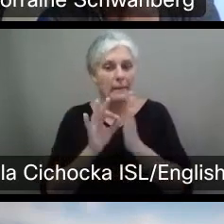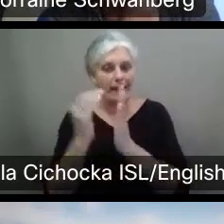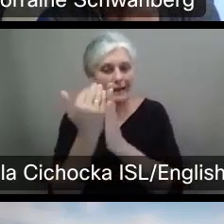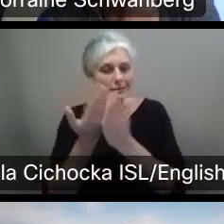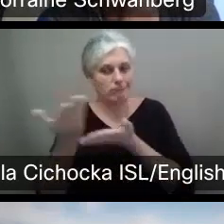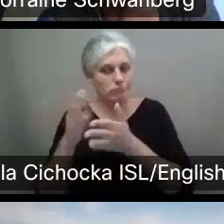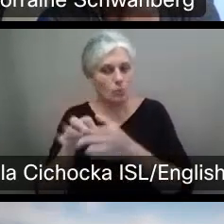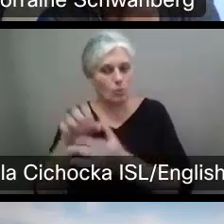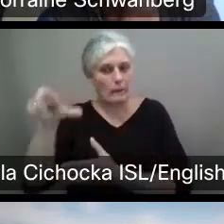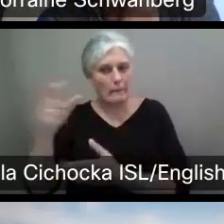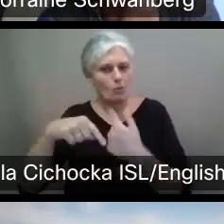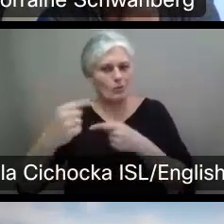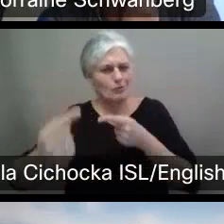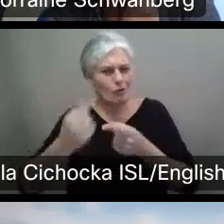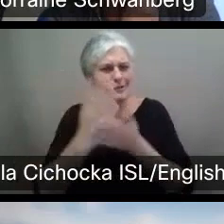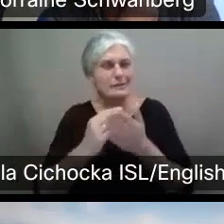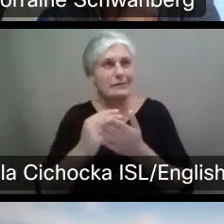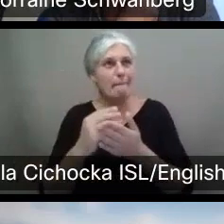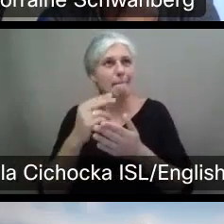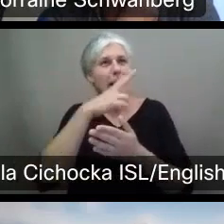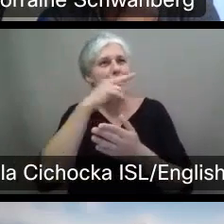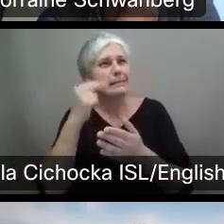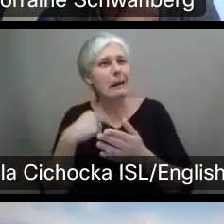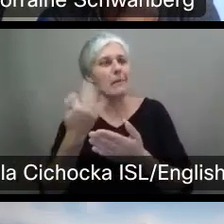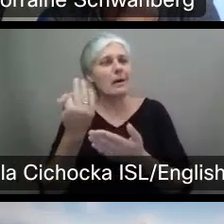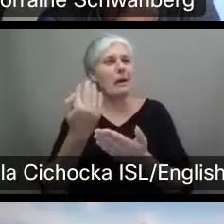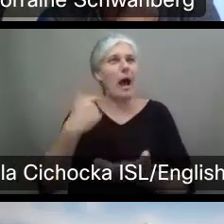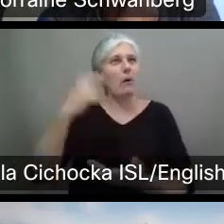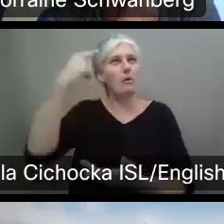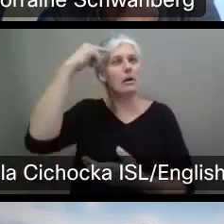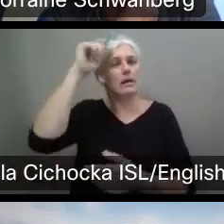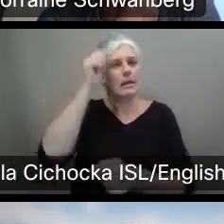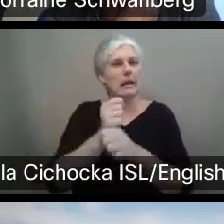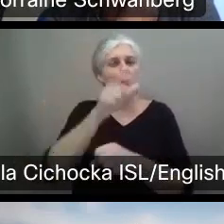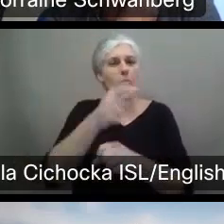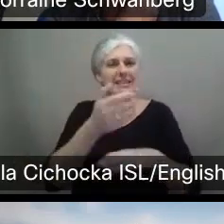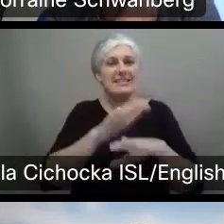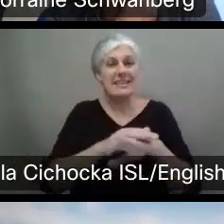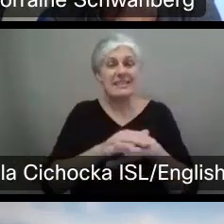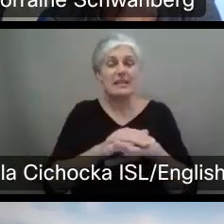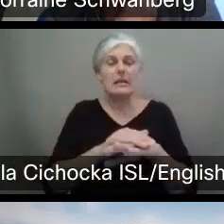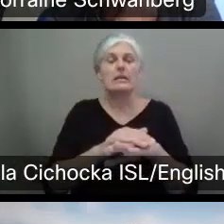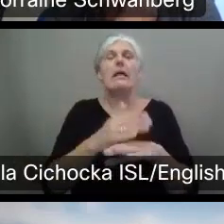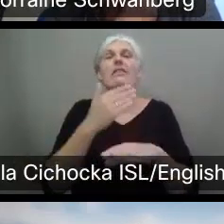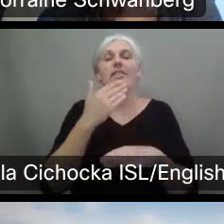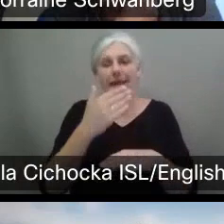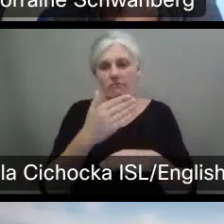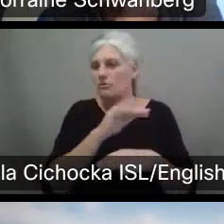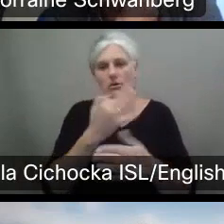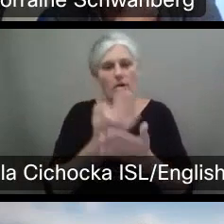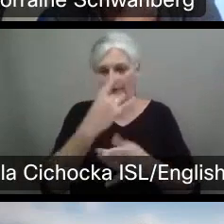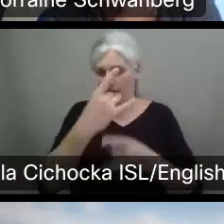really struggled to come up with some example where there was an associated patient death, and thankfully they are rare, and there are lots of steps that I